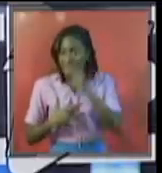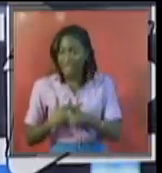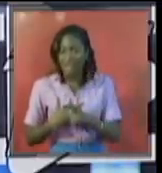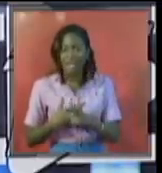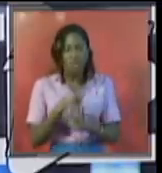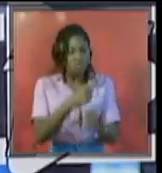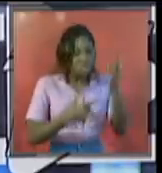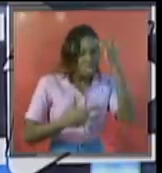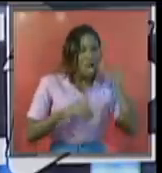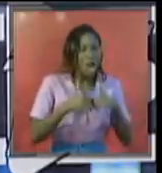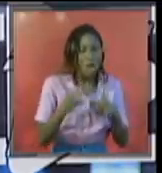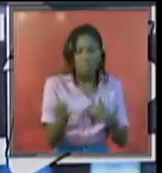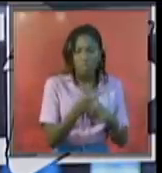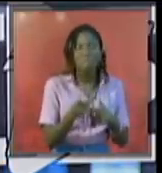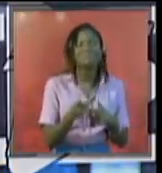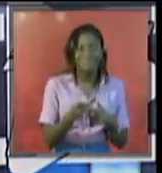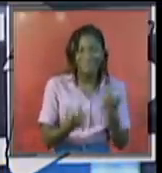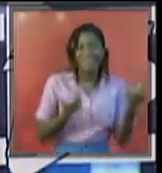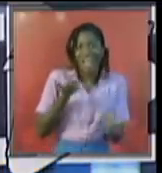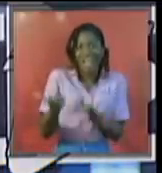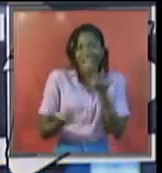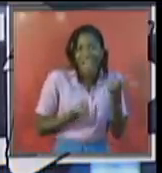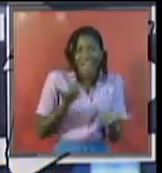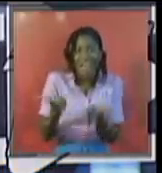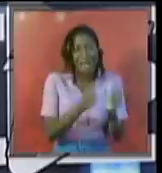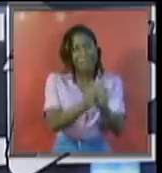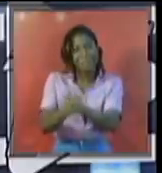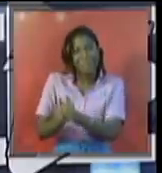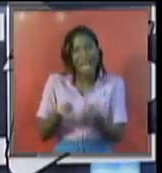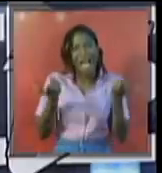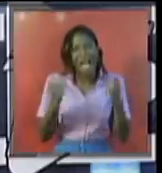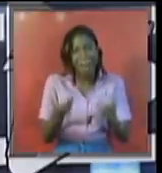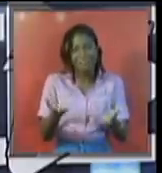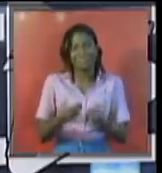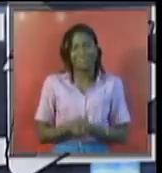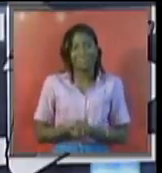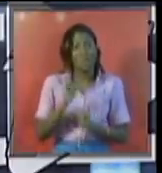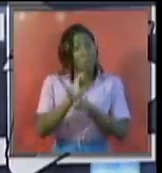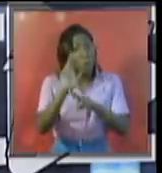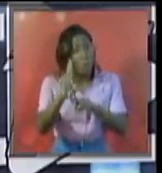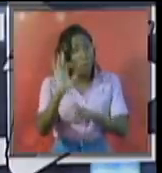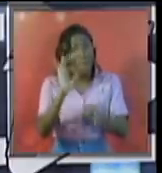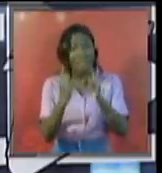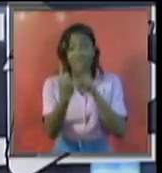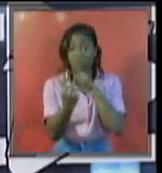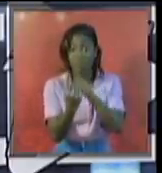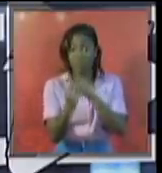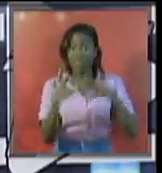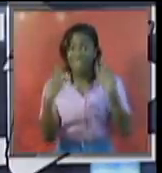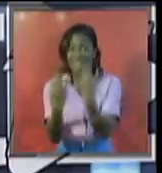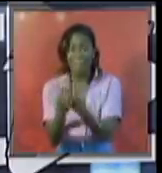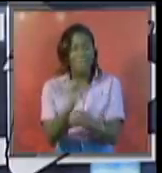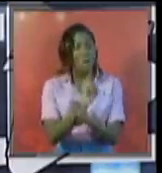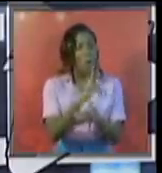settings. We've mentioned several of the settings, but once one family or workplace network is connected